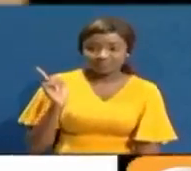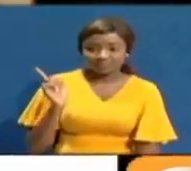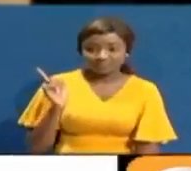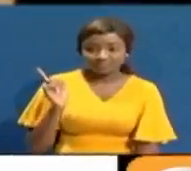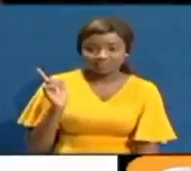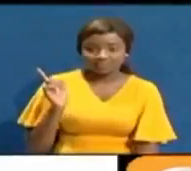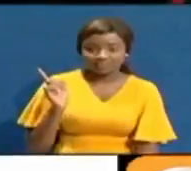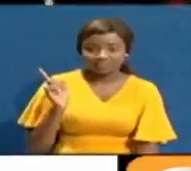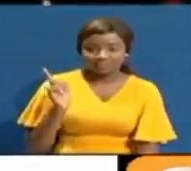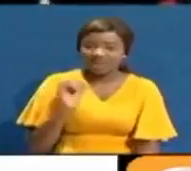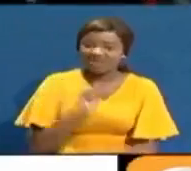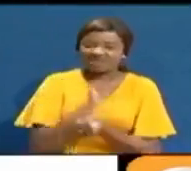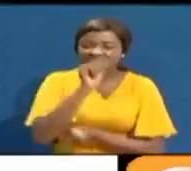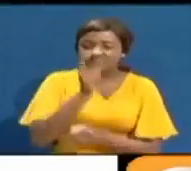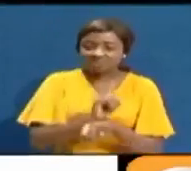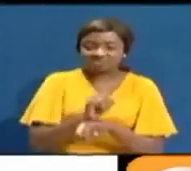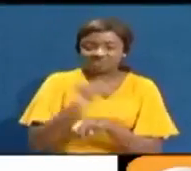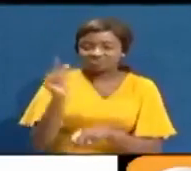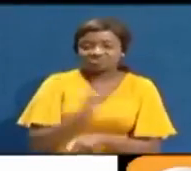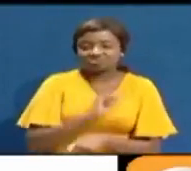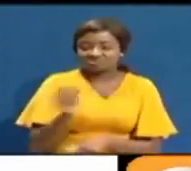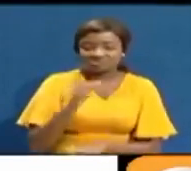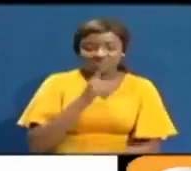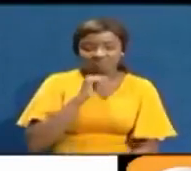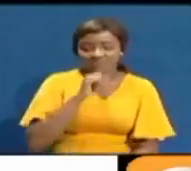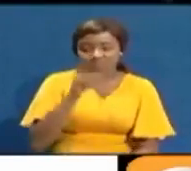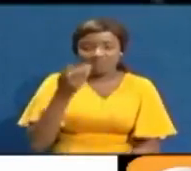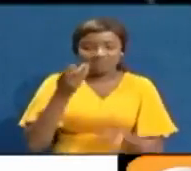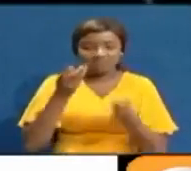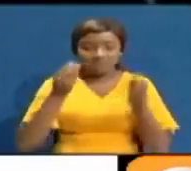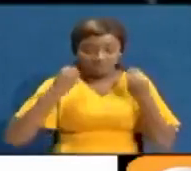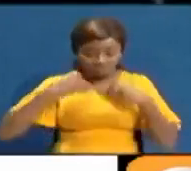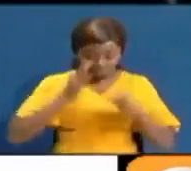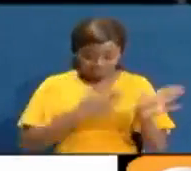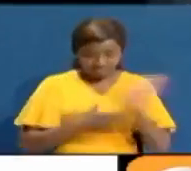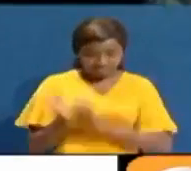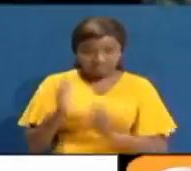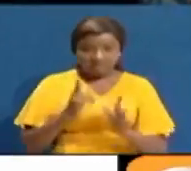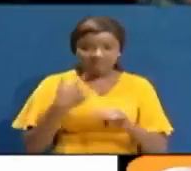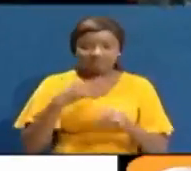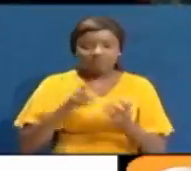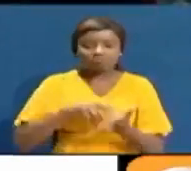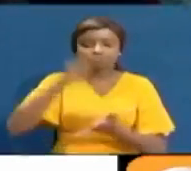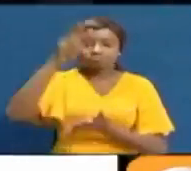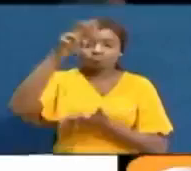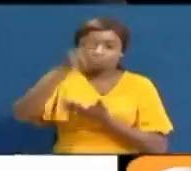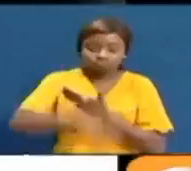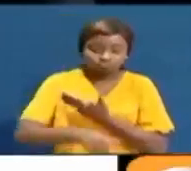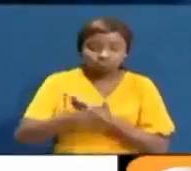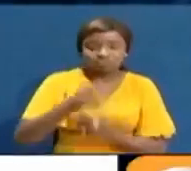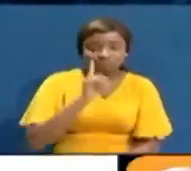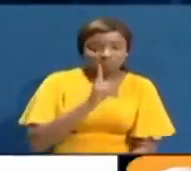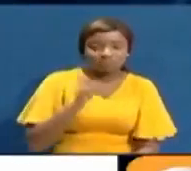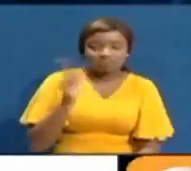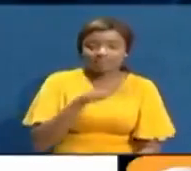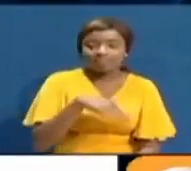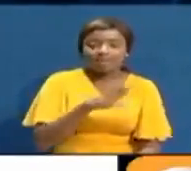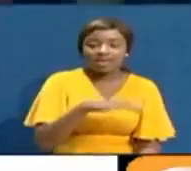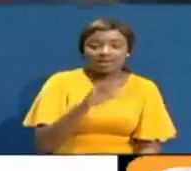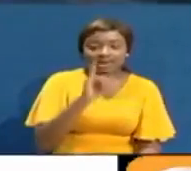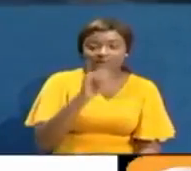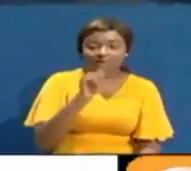Easy. It takes about 15 minutes for Peter Kibet and his fellow paragliders to prepare for a jump at Kerio View in Iten, Elgeyo Marakwet